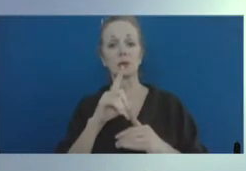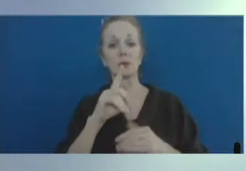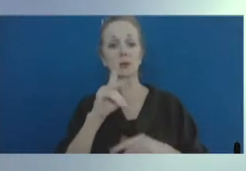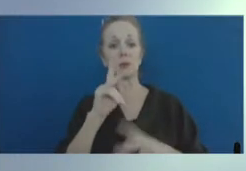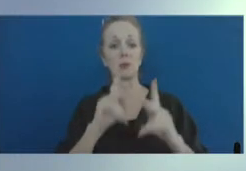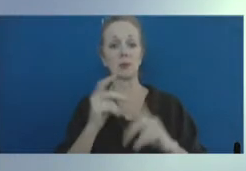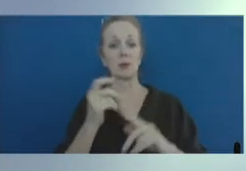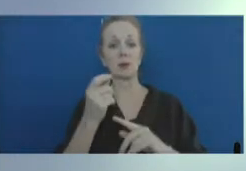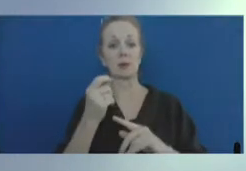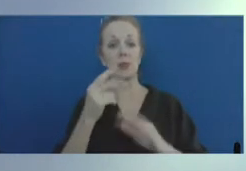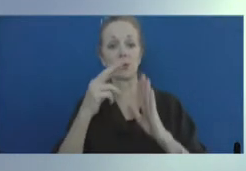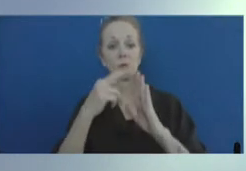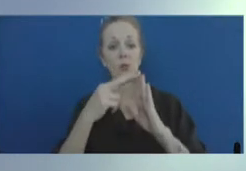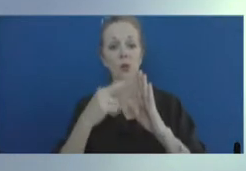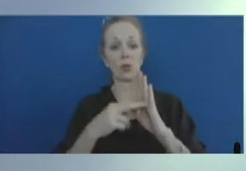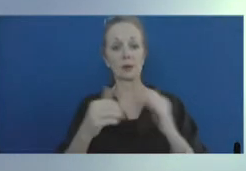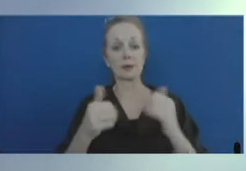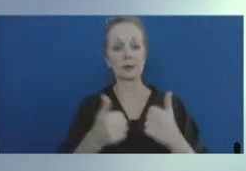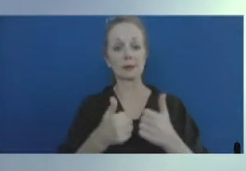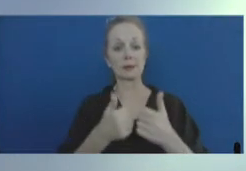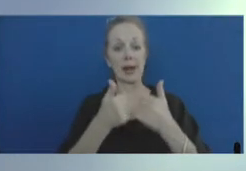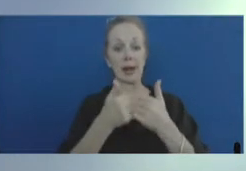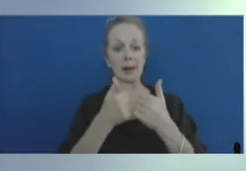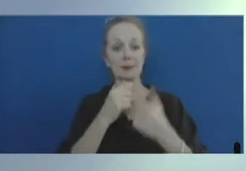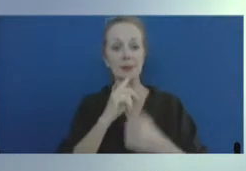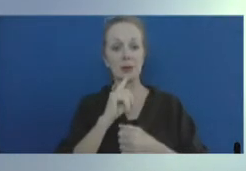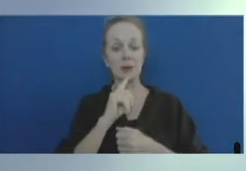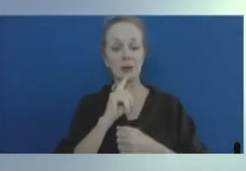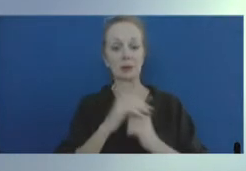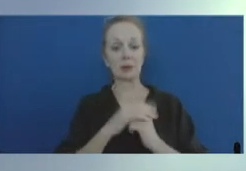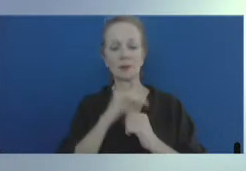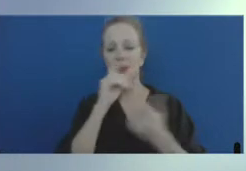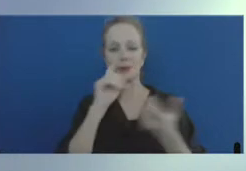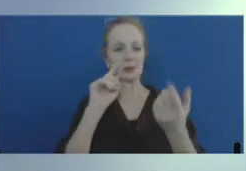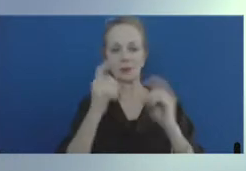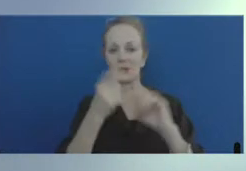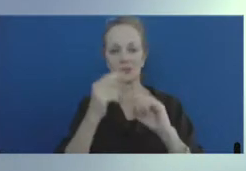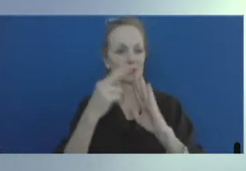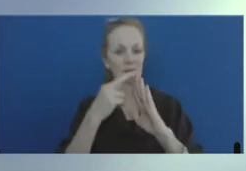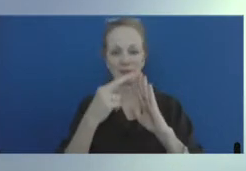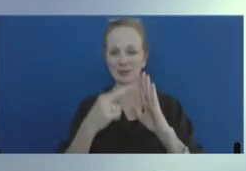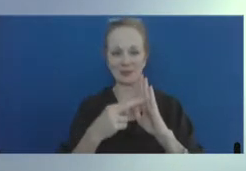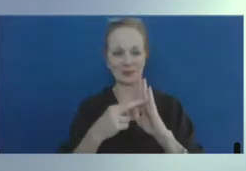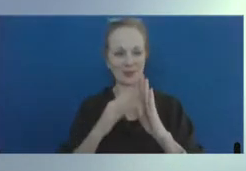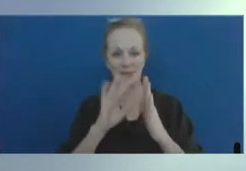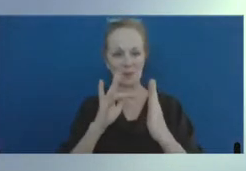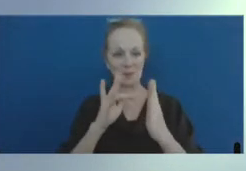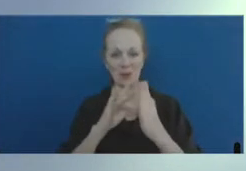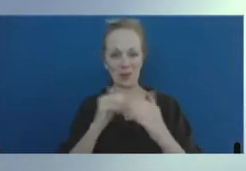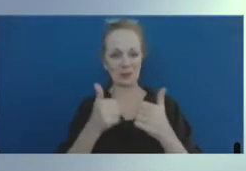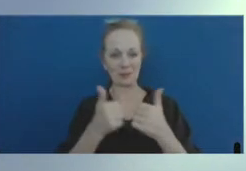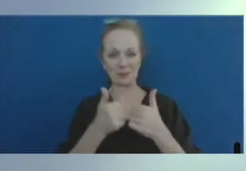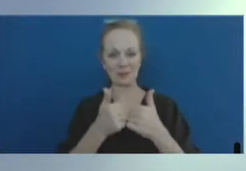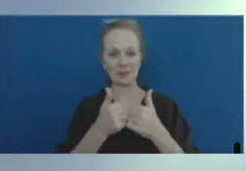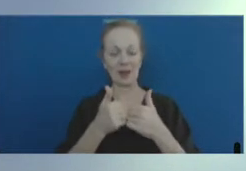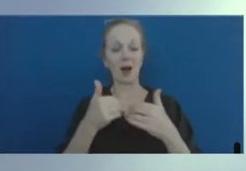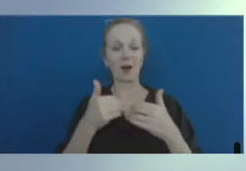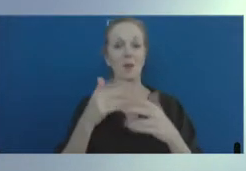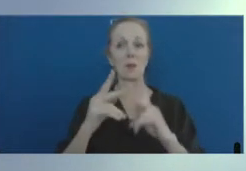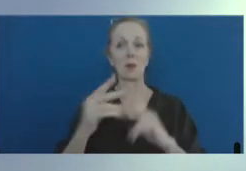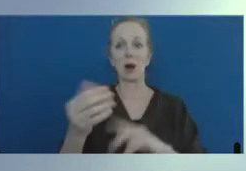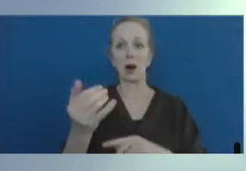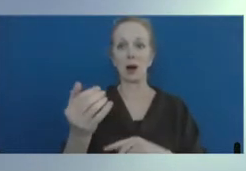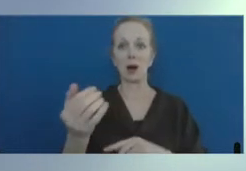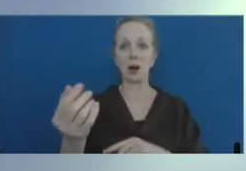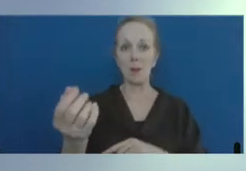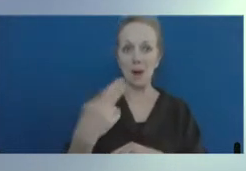of the games are, and that we don't change the rules in the middle of the game and have people go back and redo their